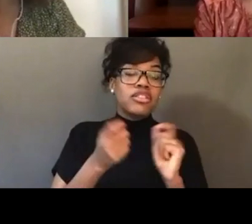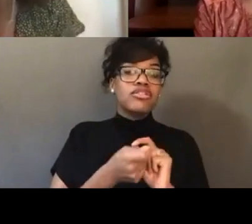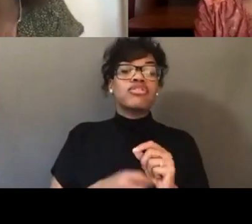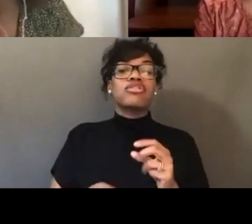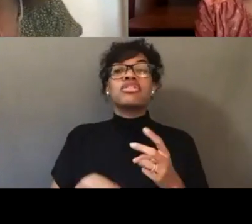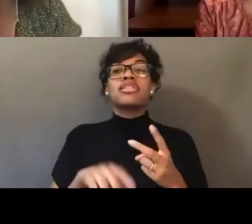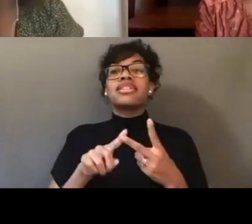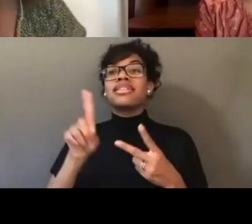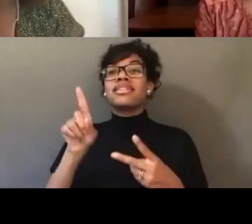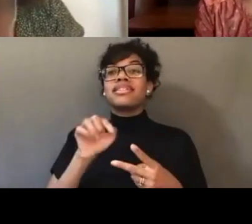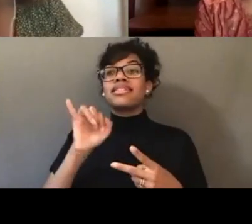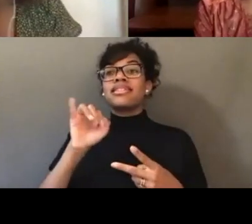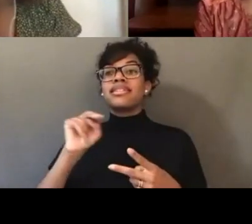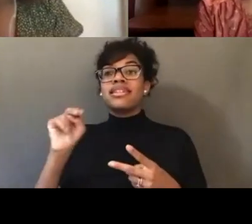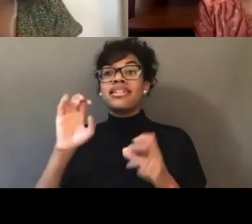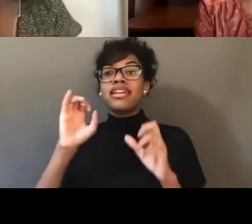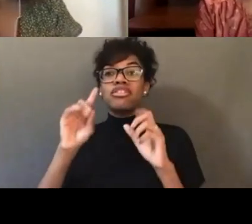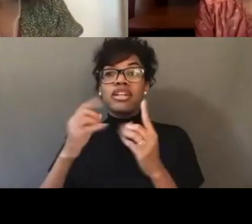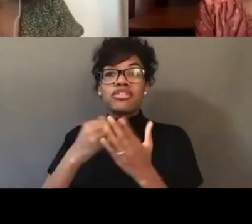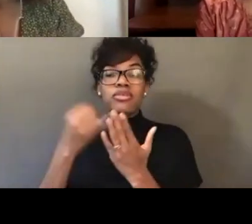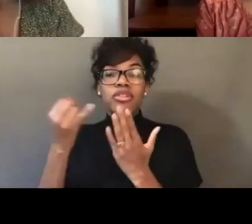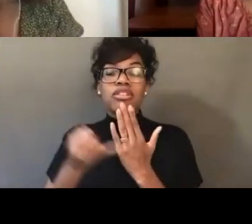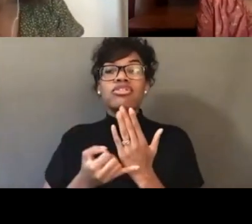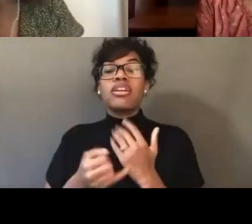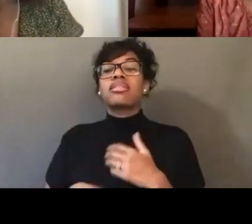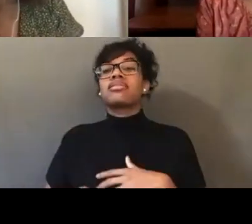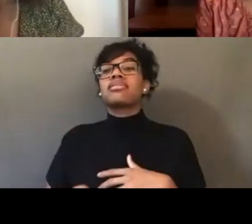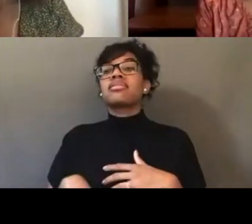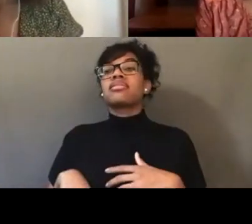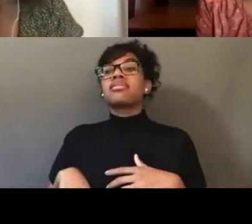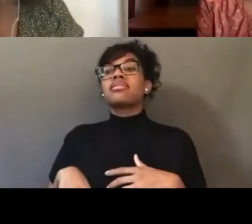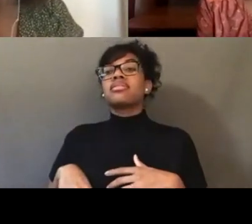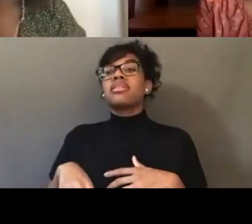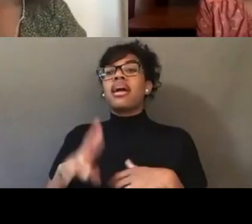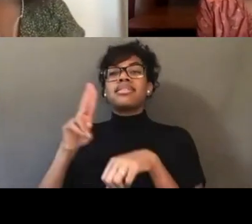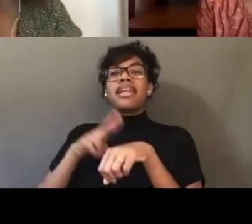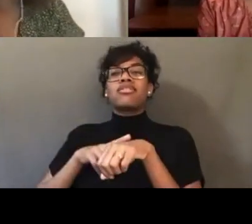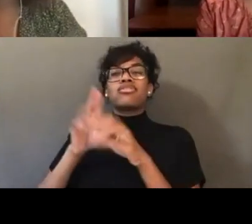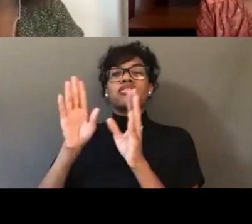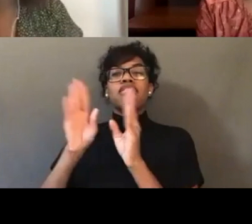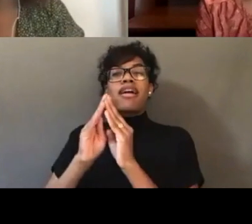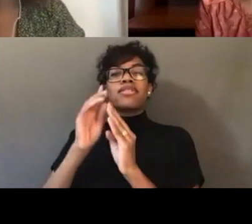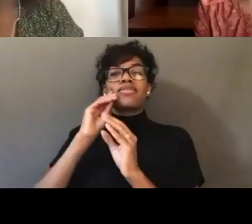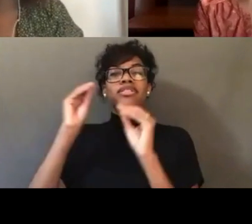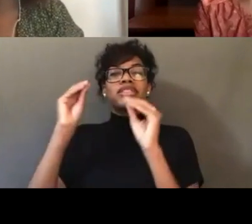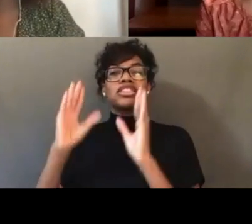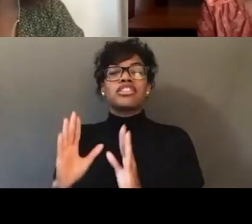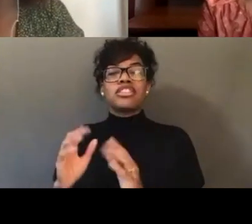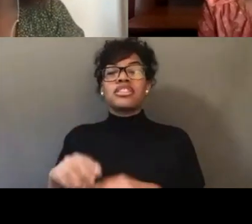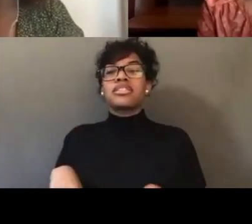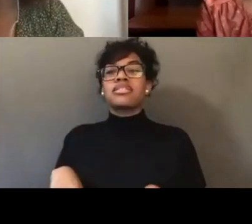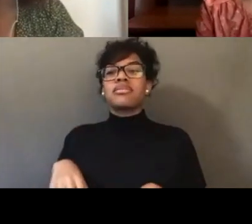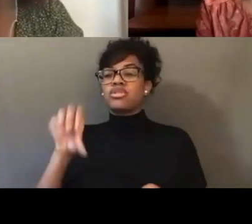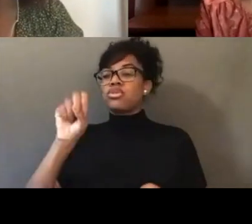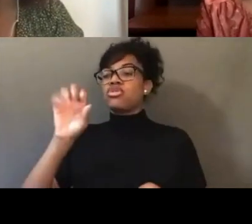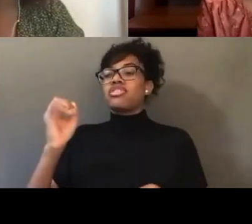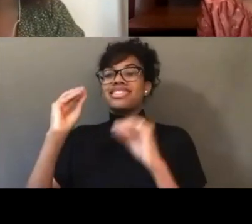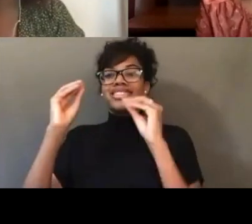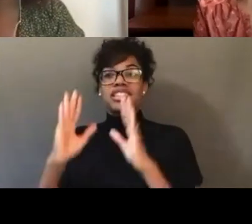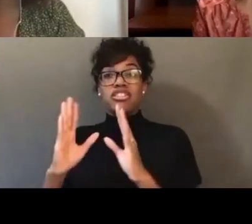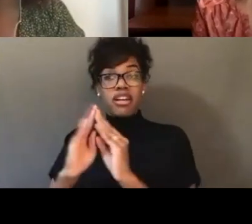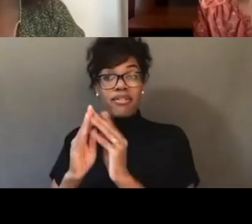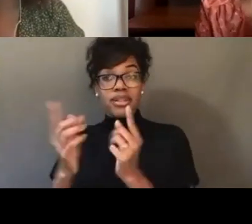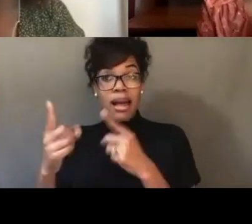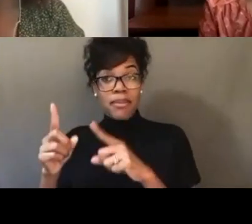The Northwest Teaching for Social Justice Conference is virtual this year, right? There's so many conferences that in past we couldn't